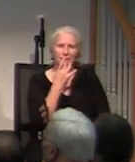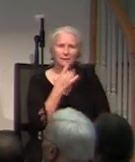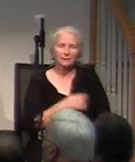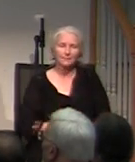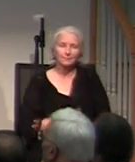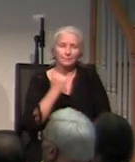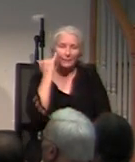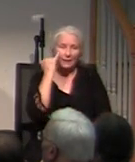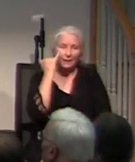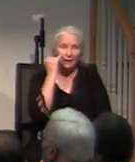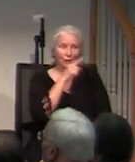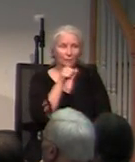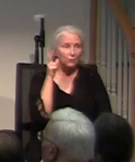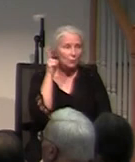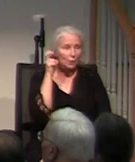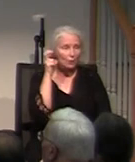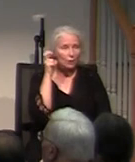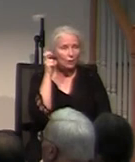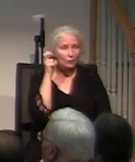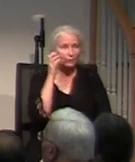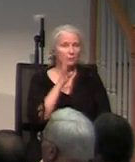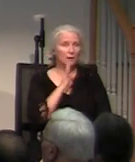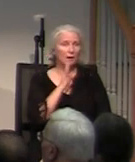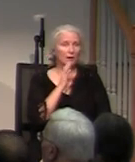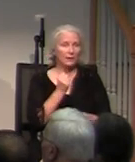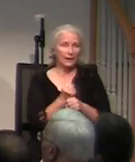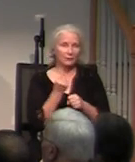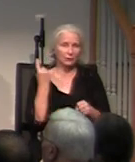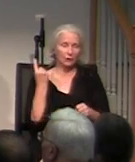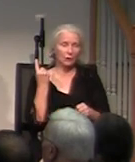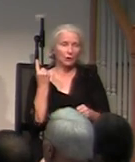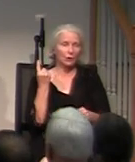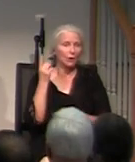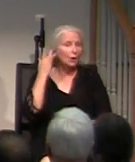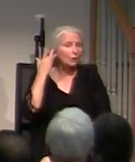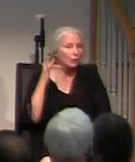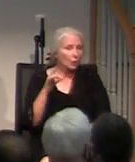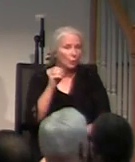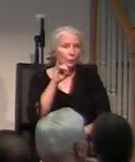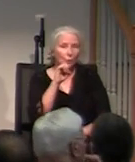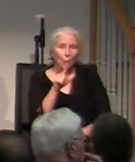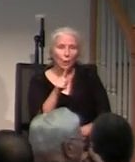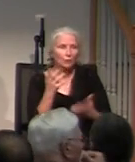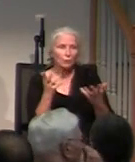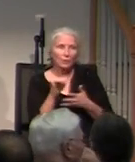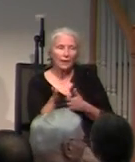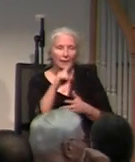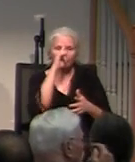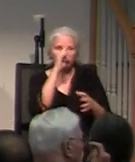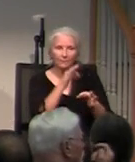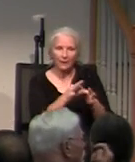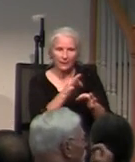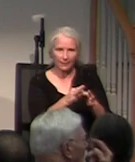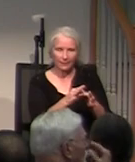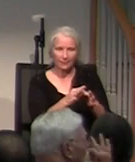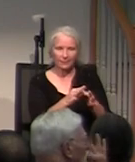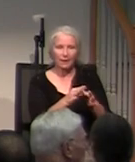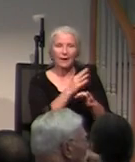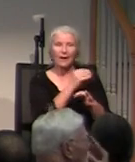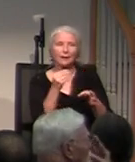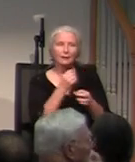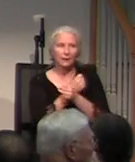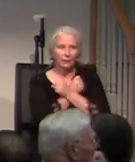If you heard our talk last year, the golden oil is faith and